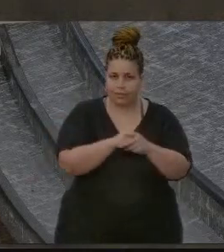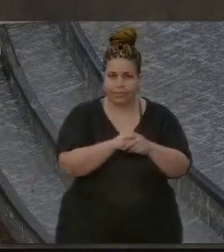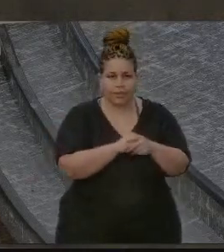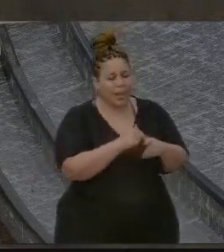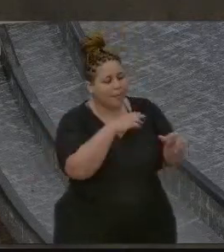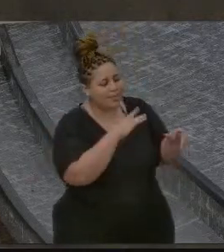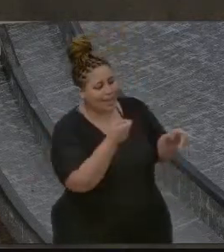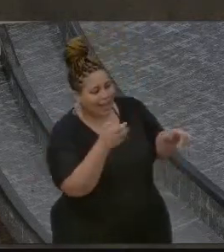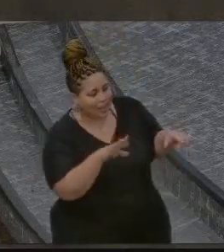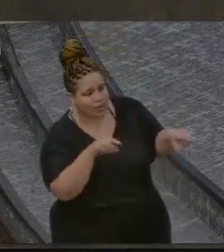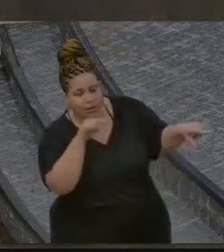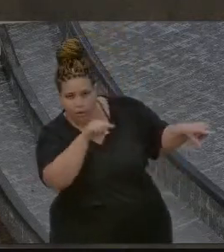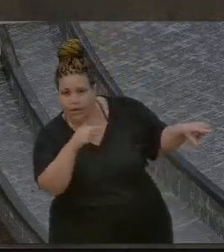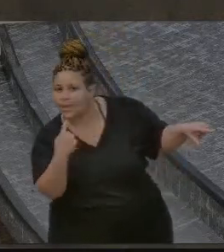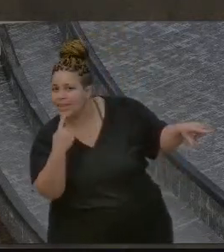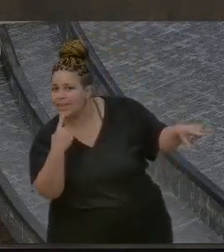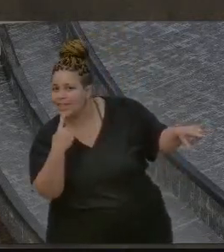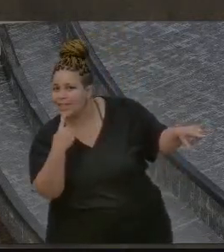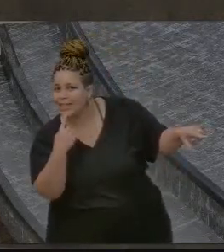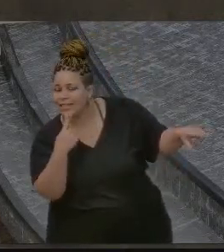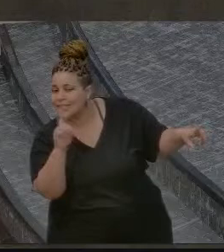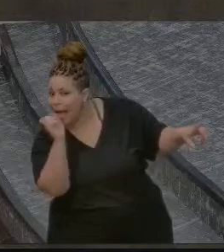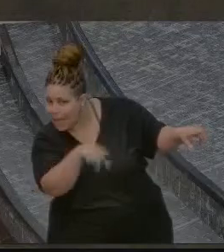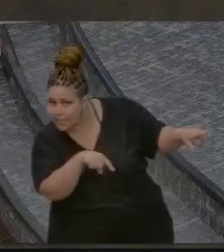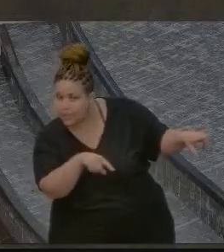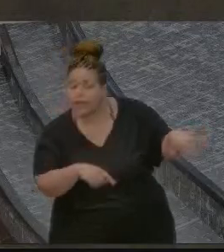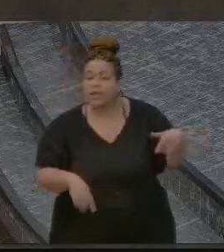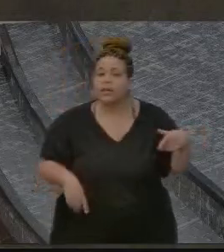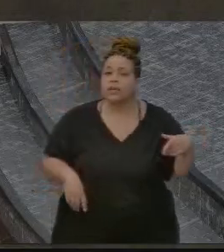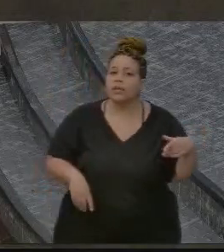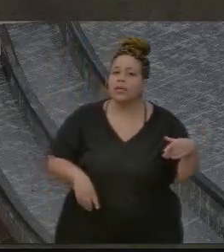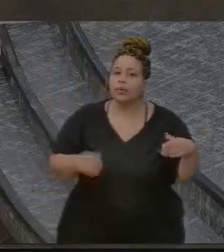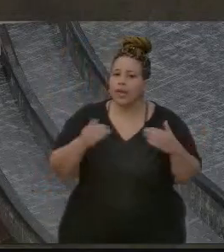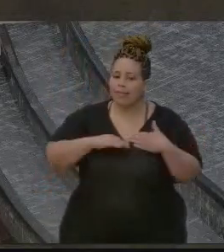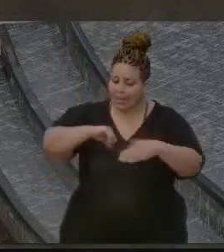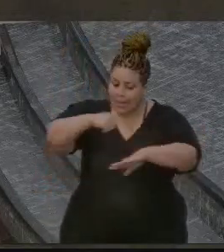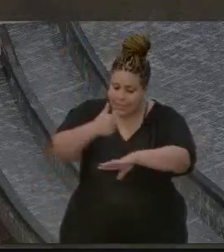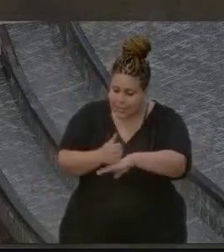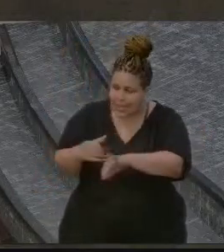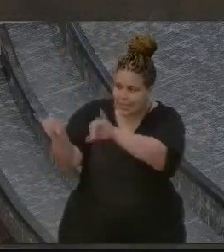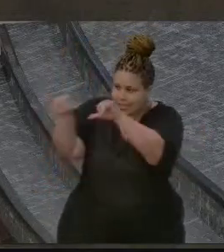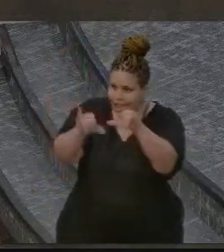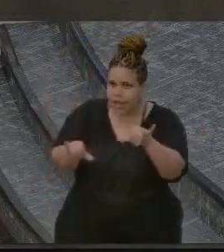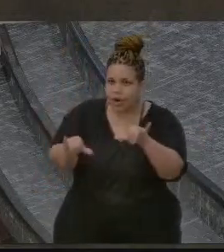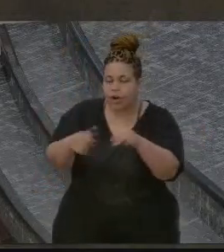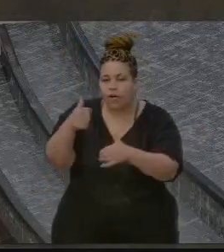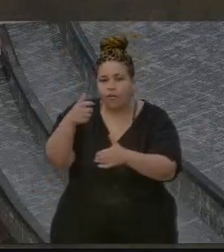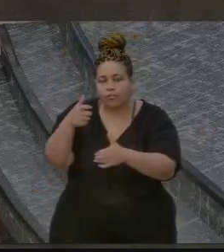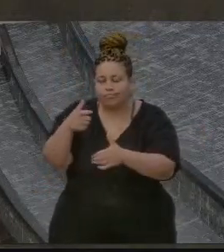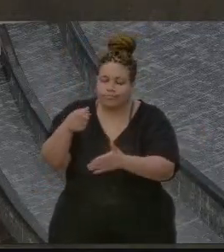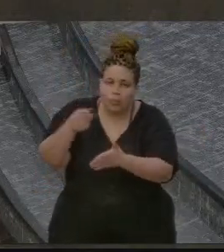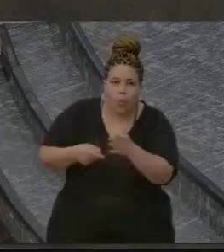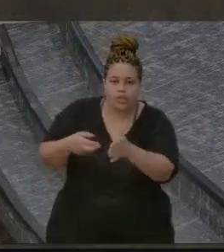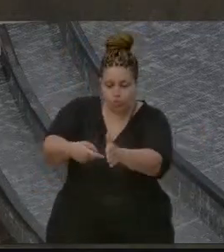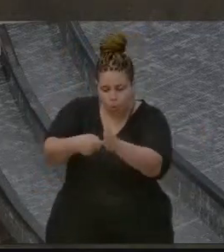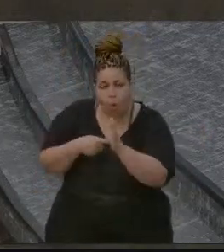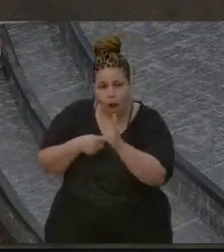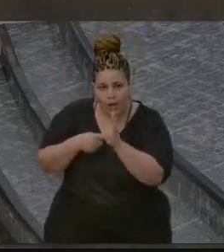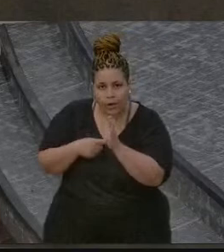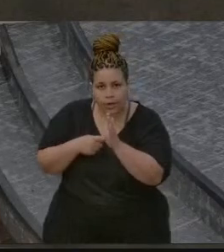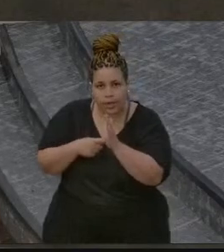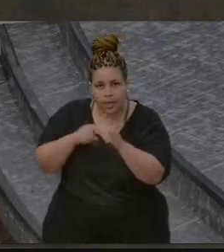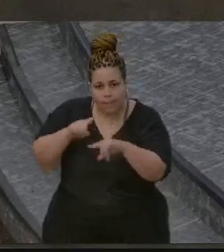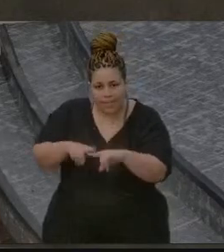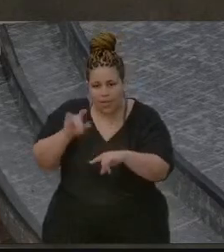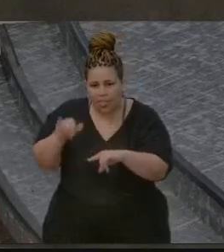set standard of what's required to be in each kit? Yes. And yes. then based on that, Mr. Schoeneman, I'm looking